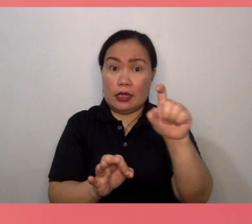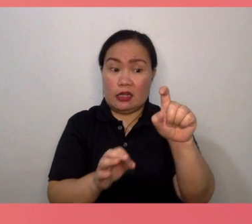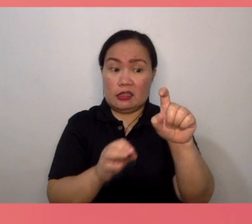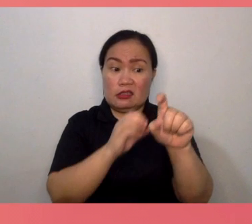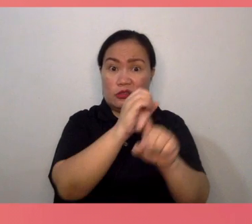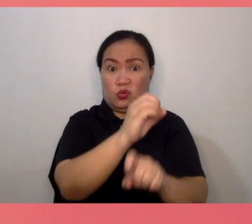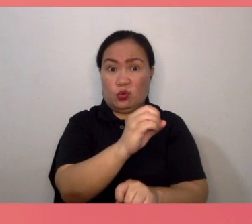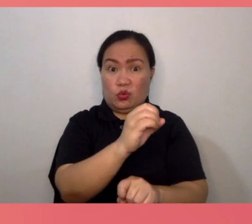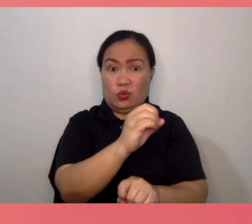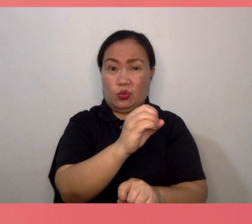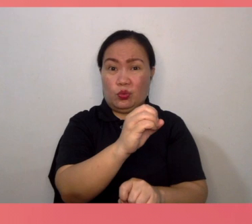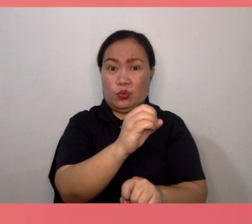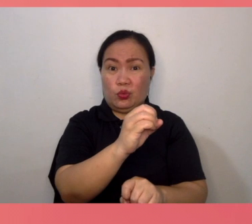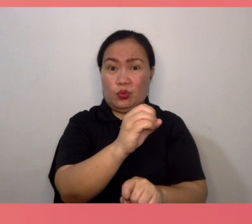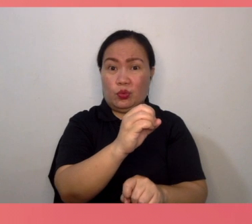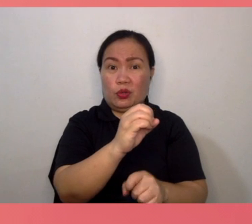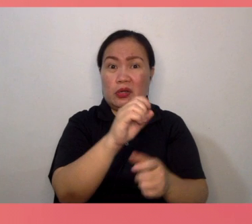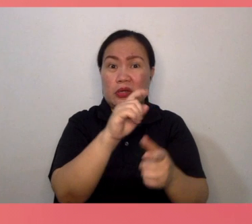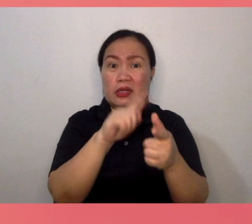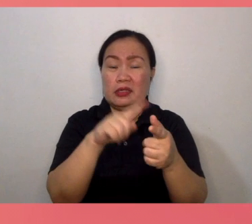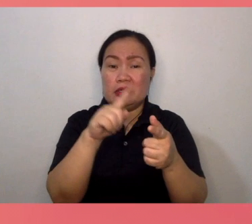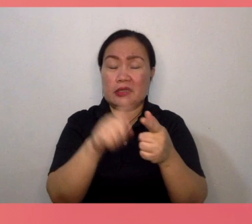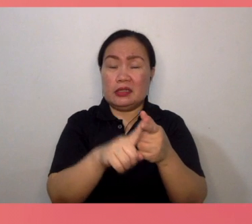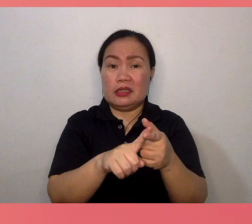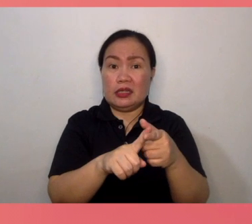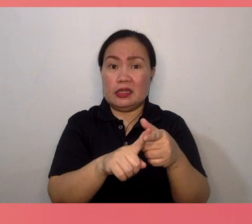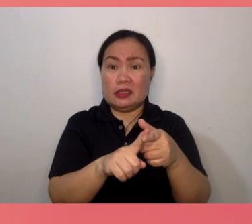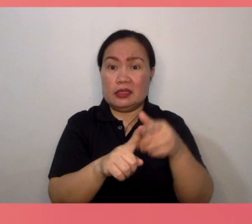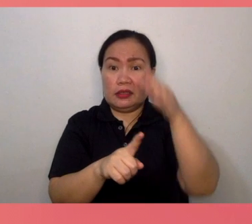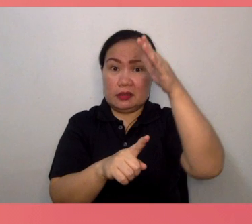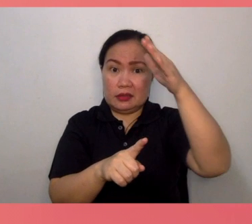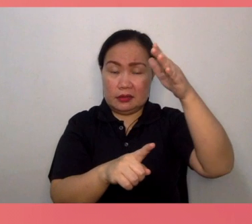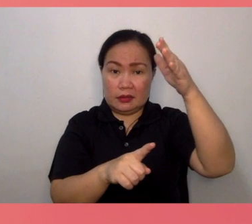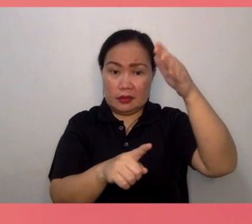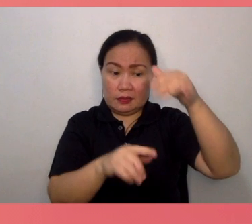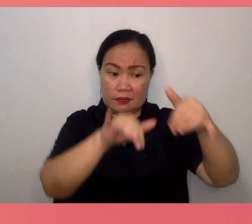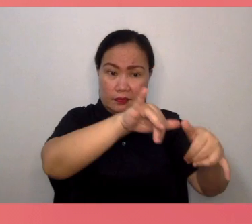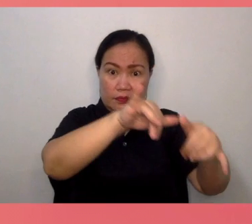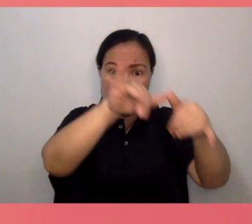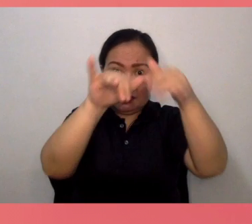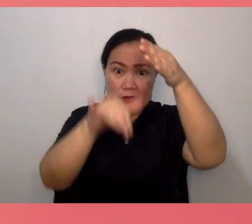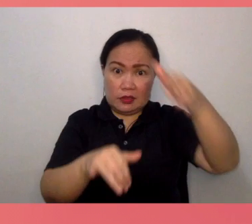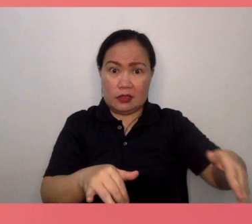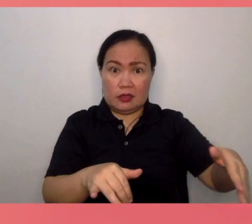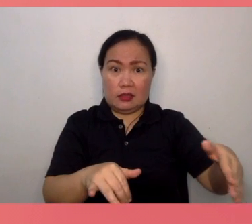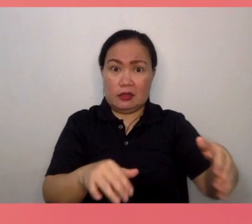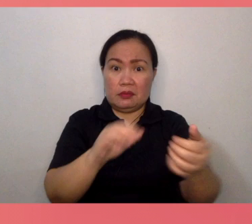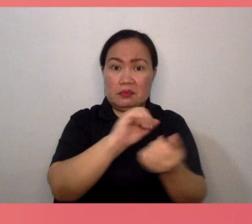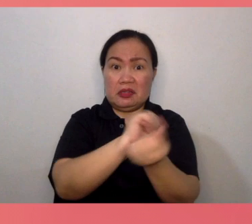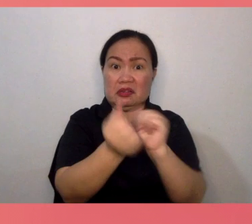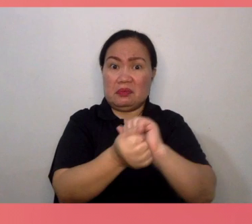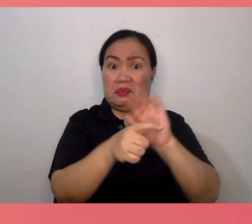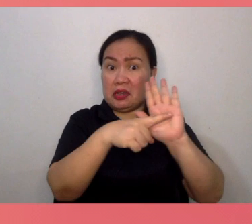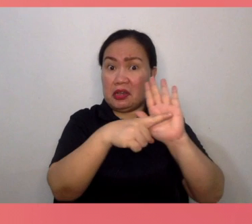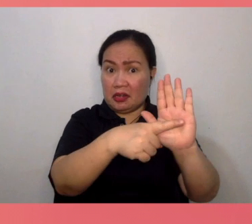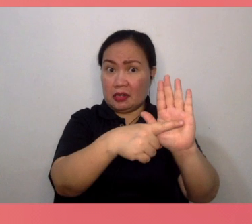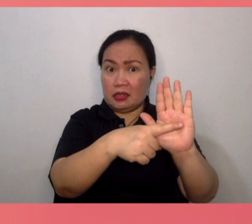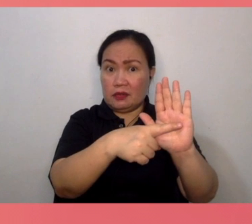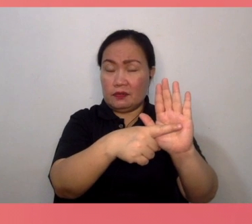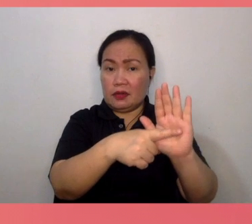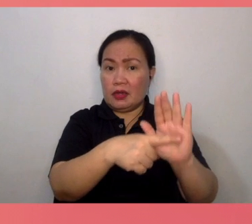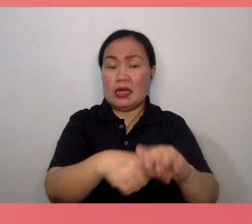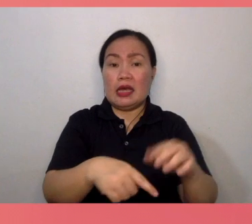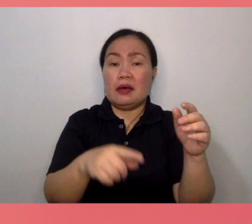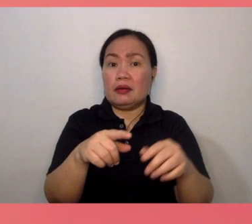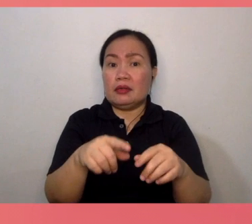mo ay 0, ang measure ng side ng triangle mo ay posibleng maging negative. And we